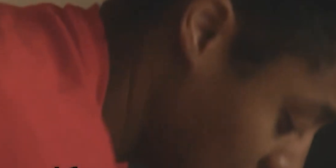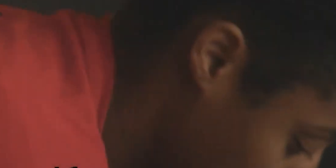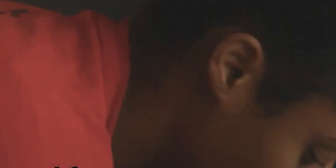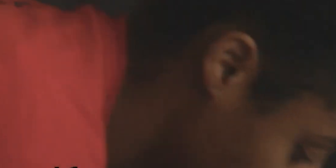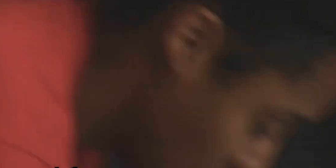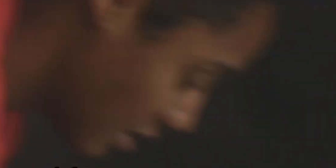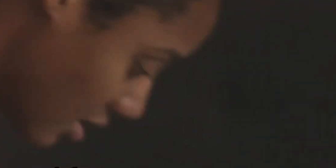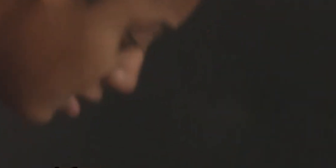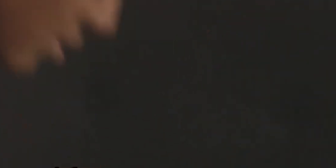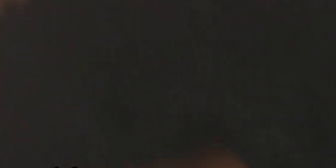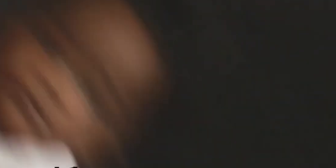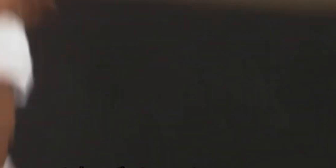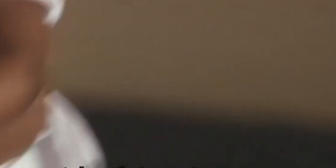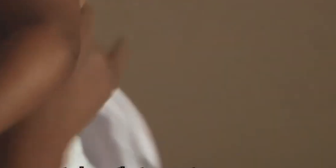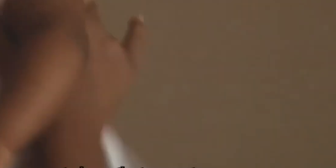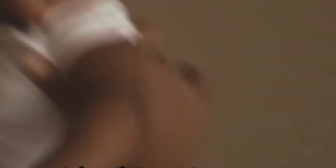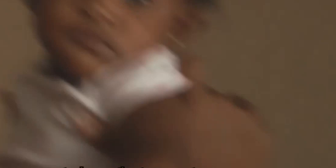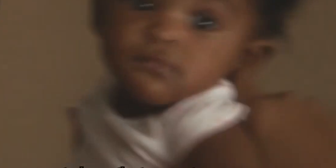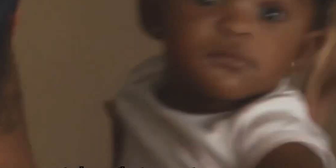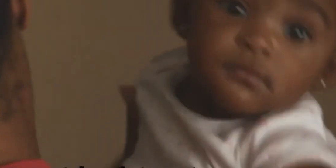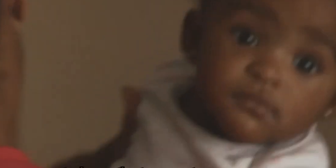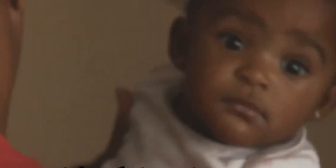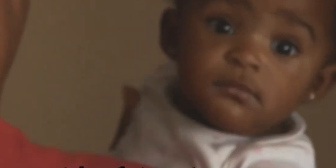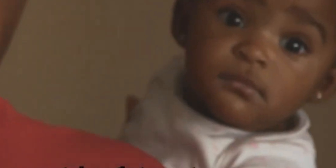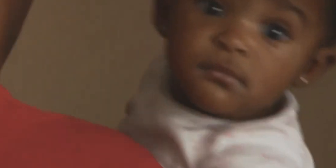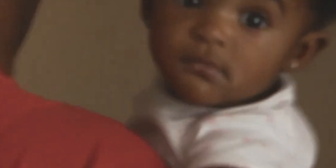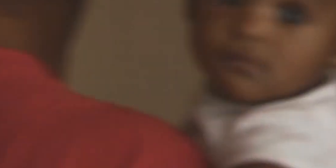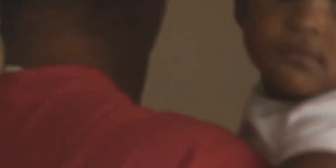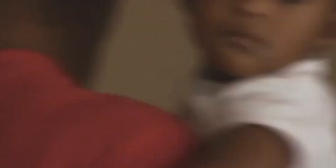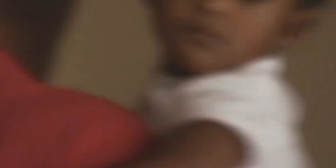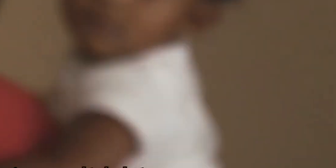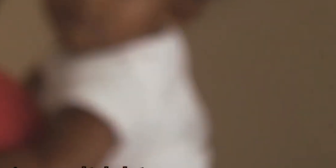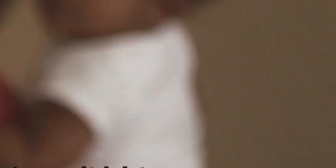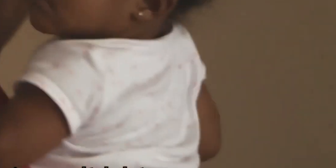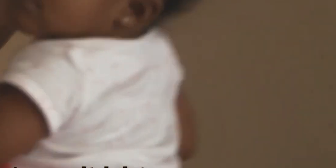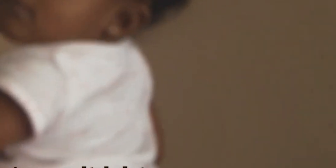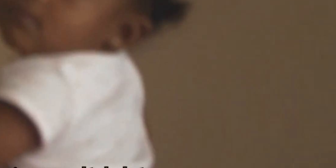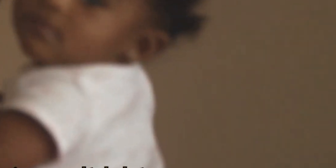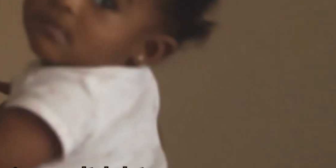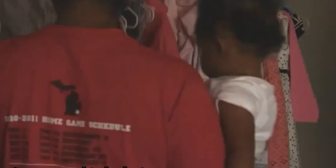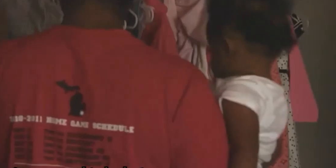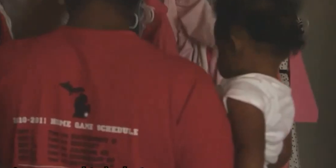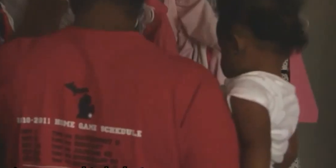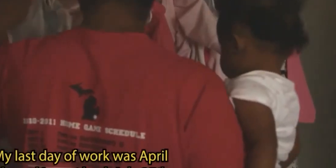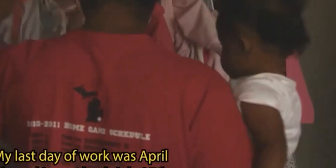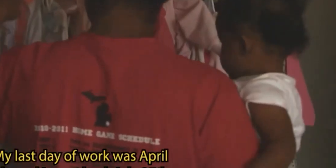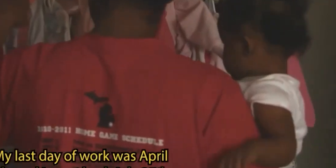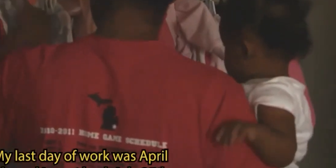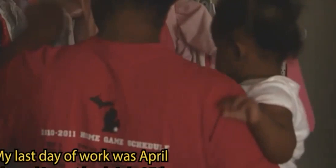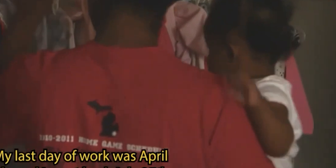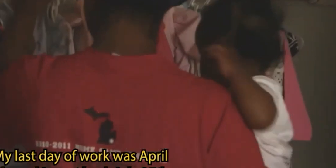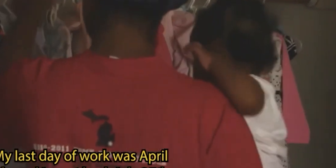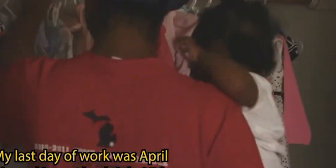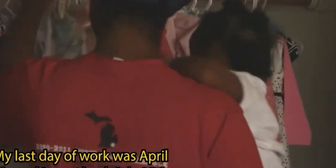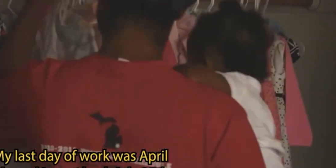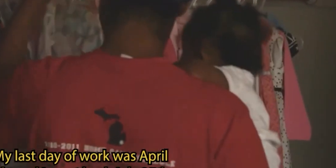Let's see what you can wear today, because the temperature, I think it's supposed to be hot. My last day at